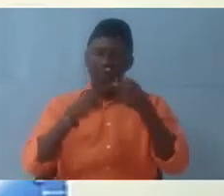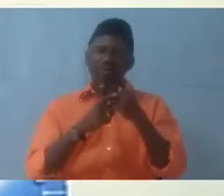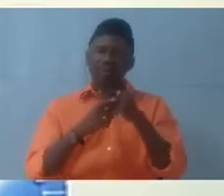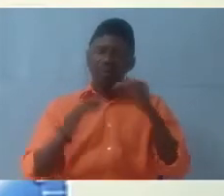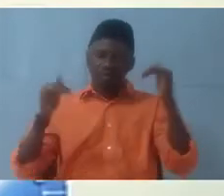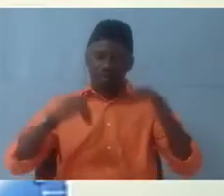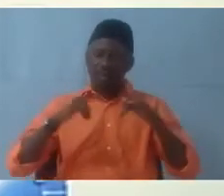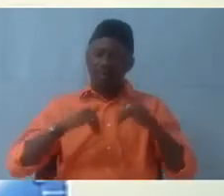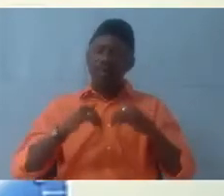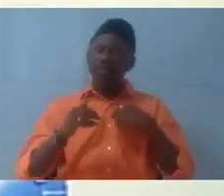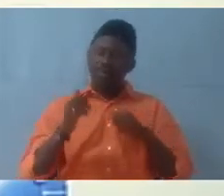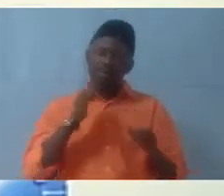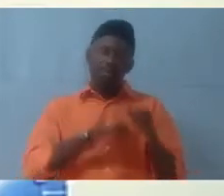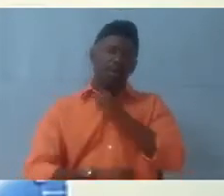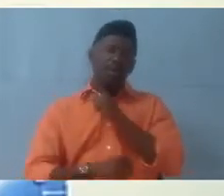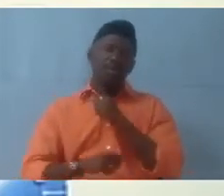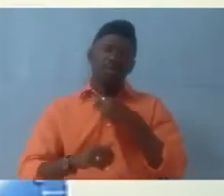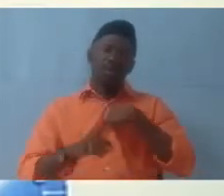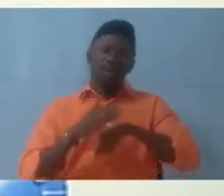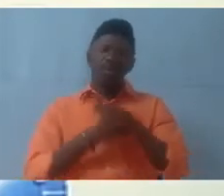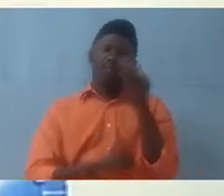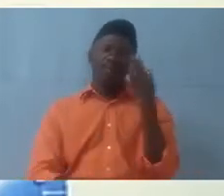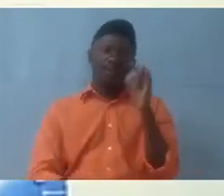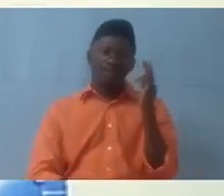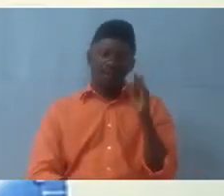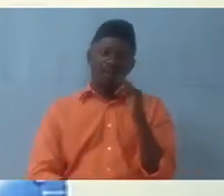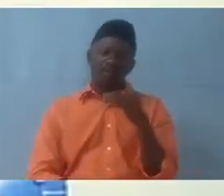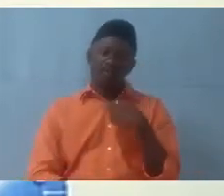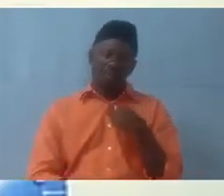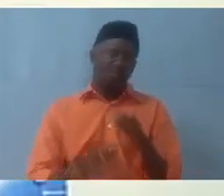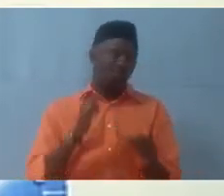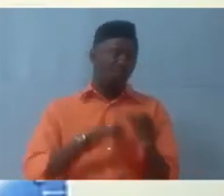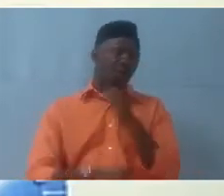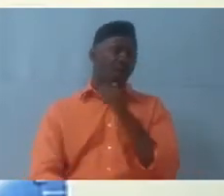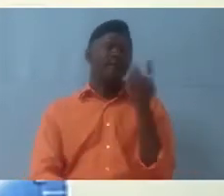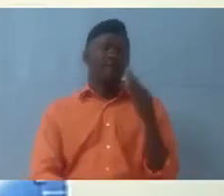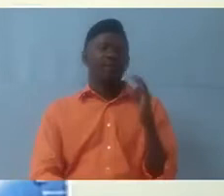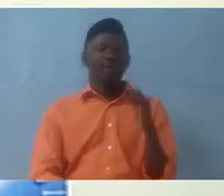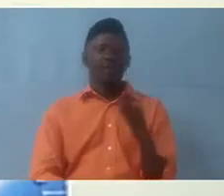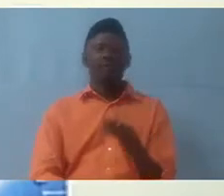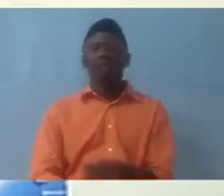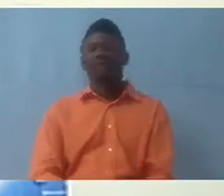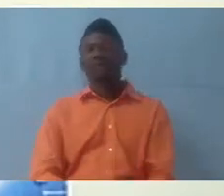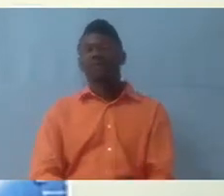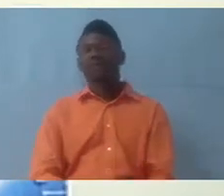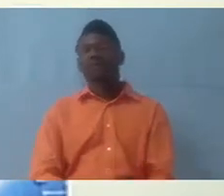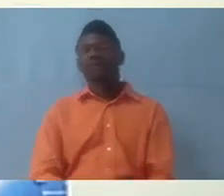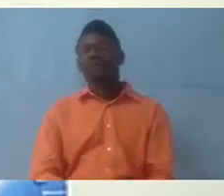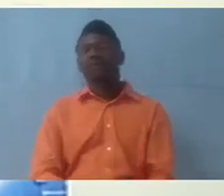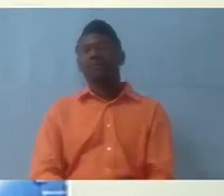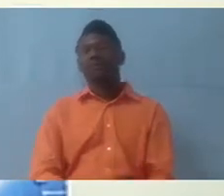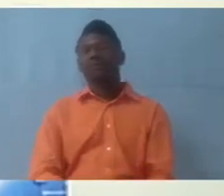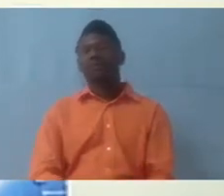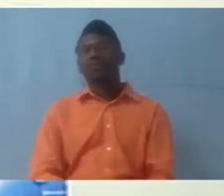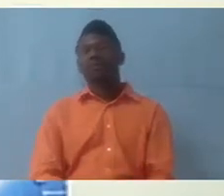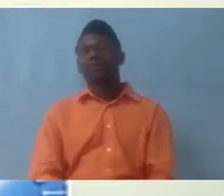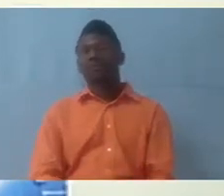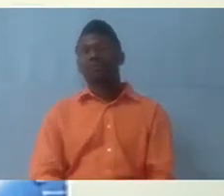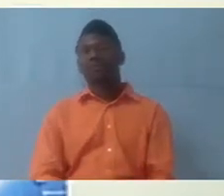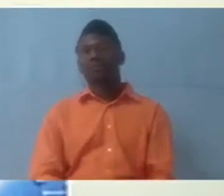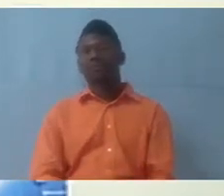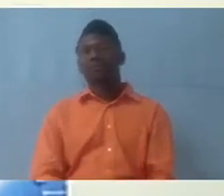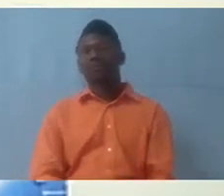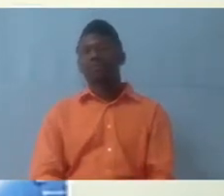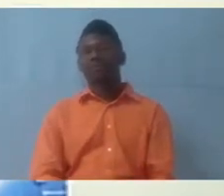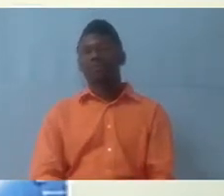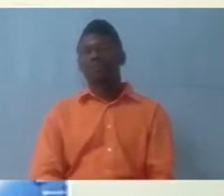back to Farafeña. Gannaaw meeting bi nak dama delu watam Farafeña. Way xamna ay dal japp nañ ko ci ay fan. Yes, I